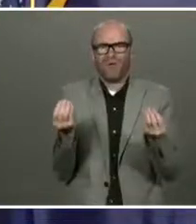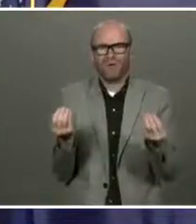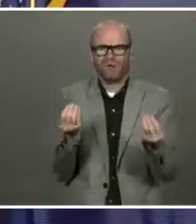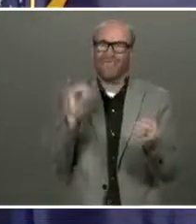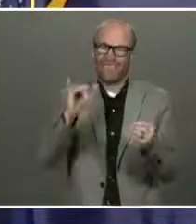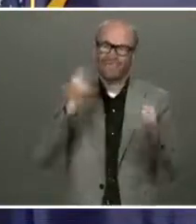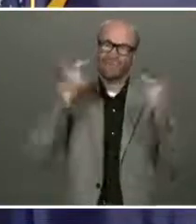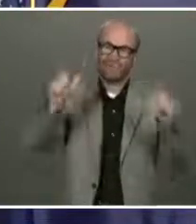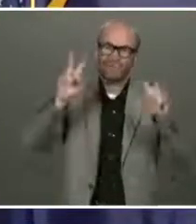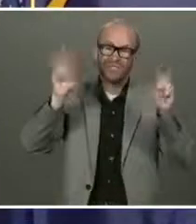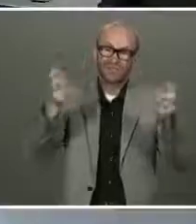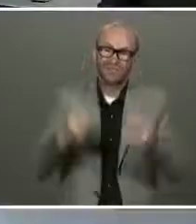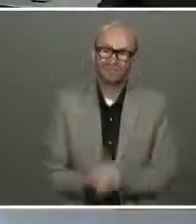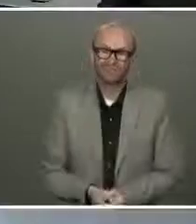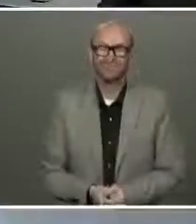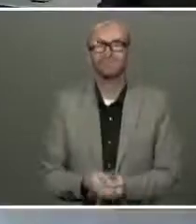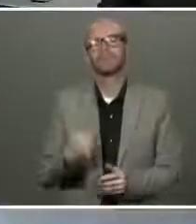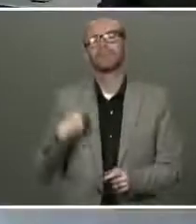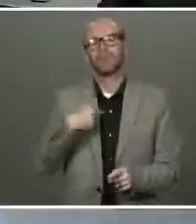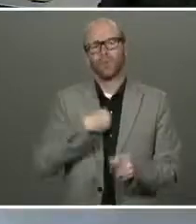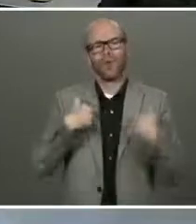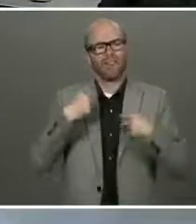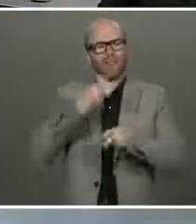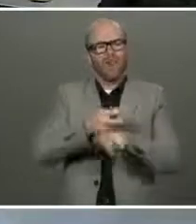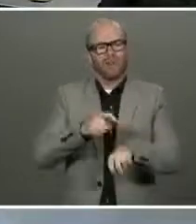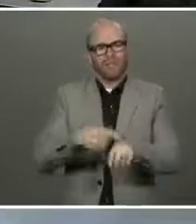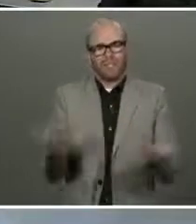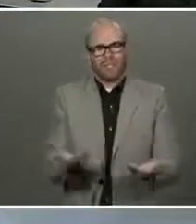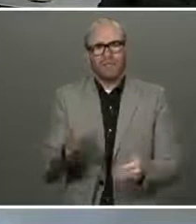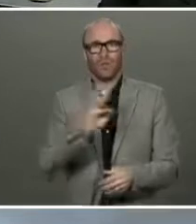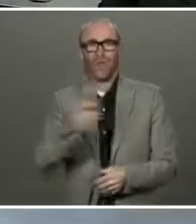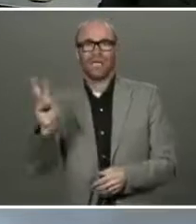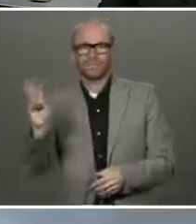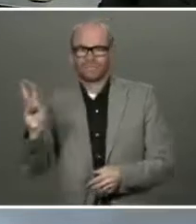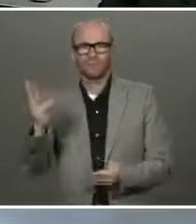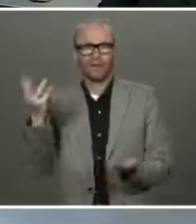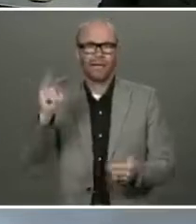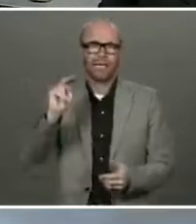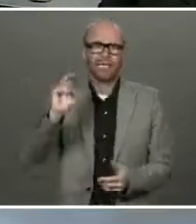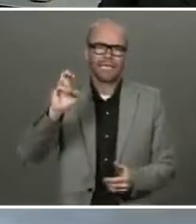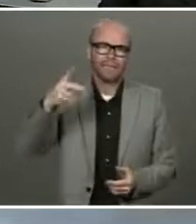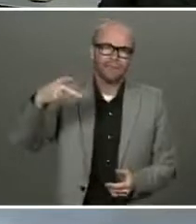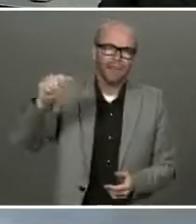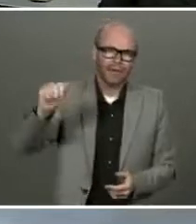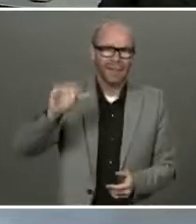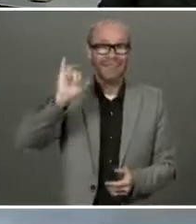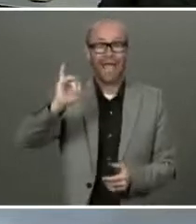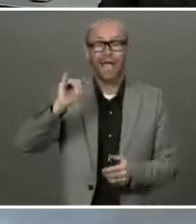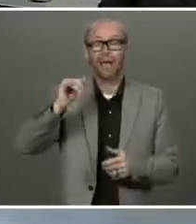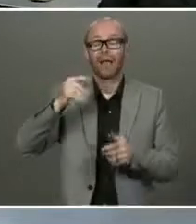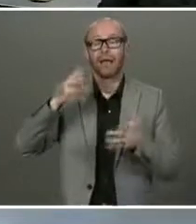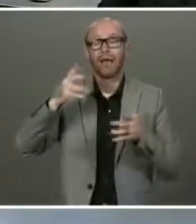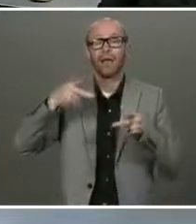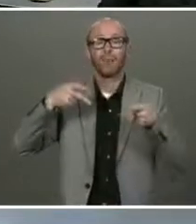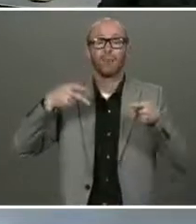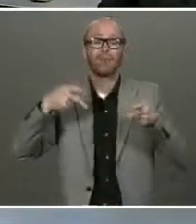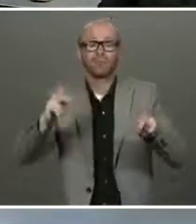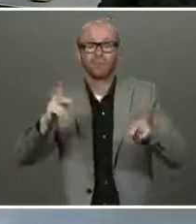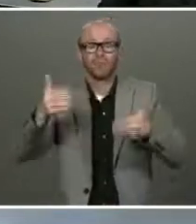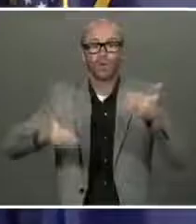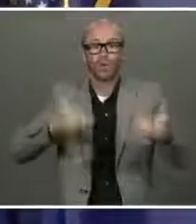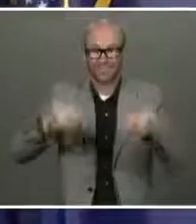And we're having a really hard time in the West because of NEPA and that permitting process. It can take